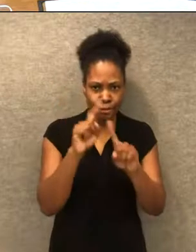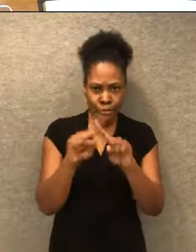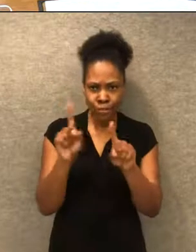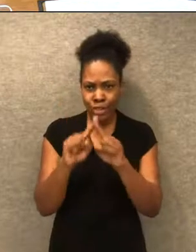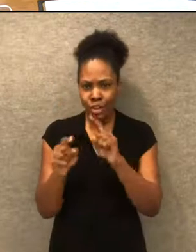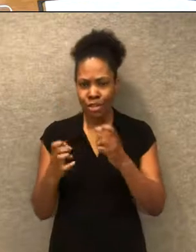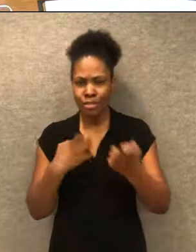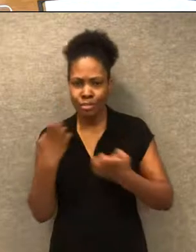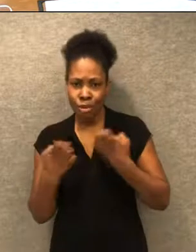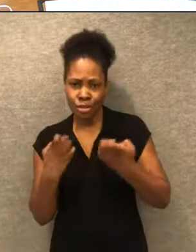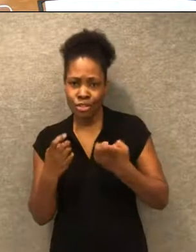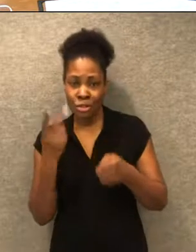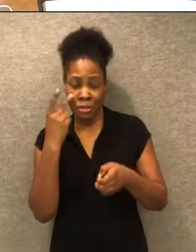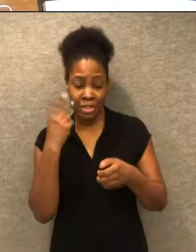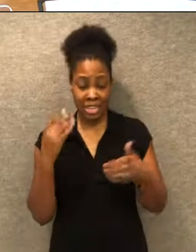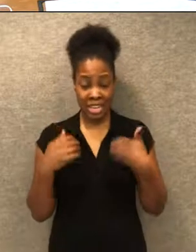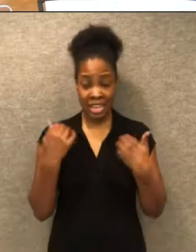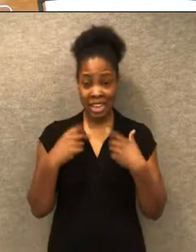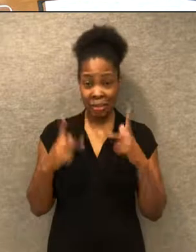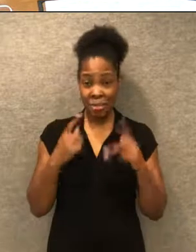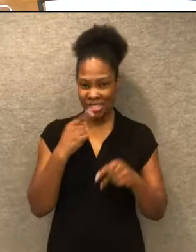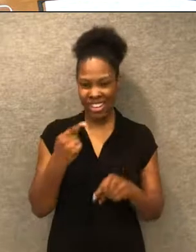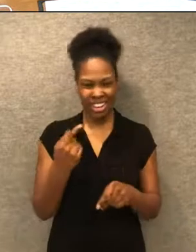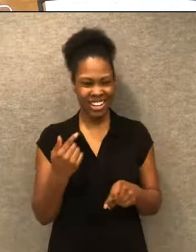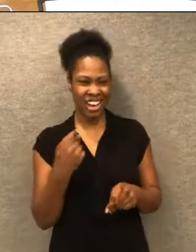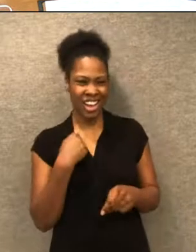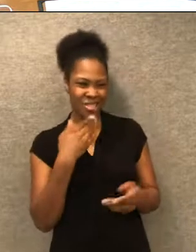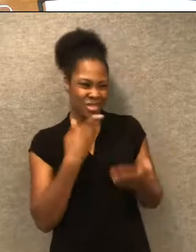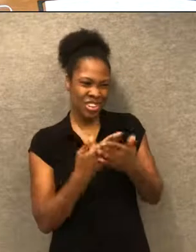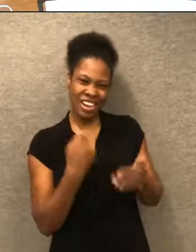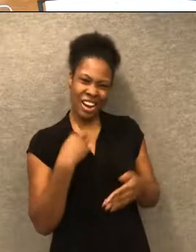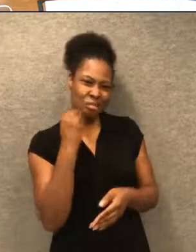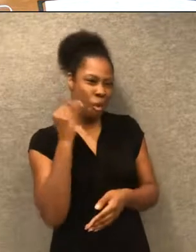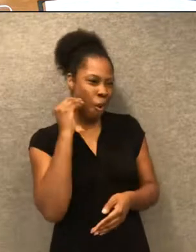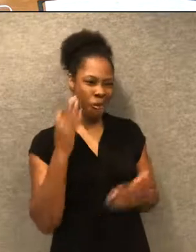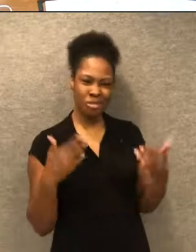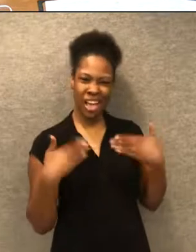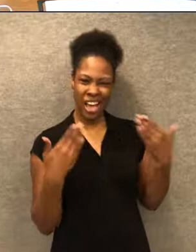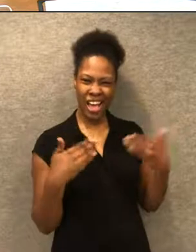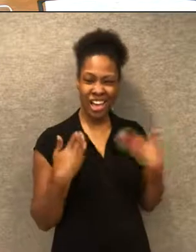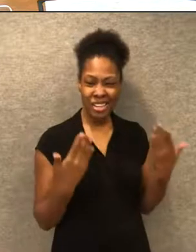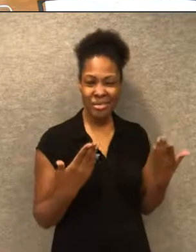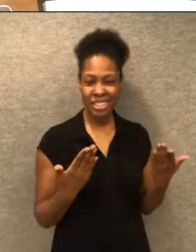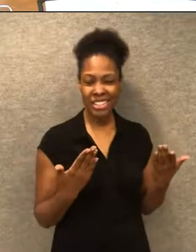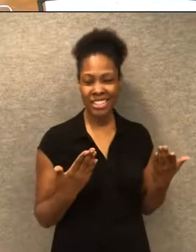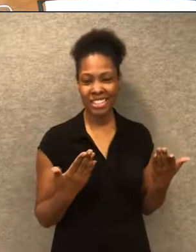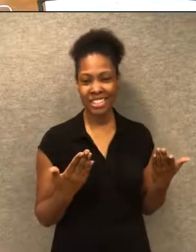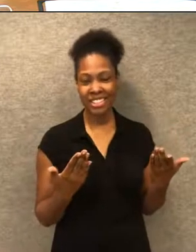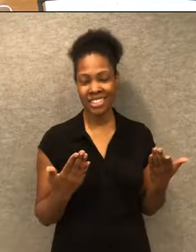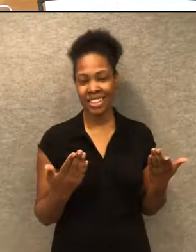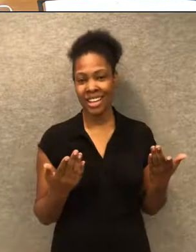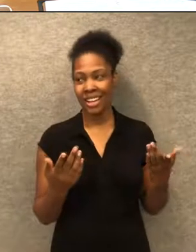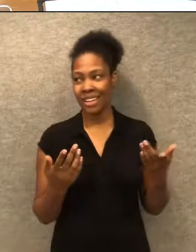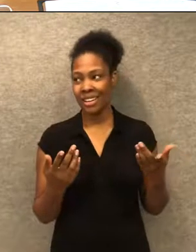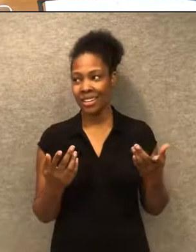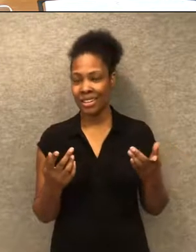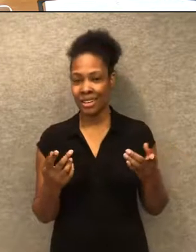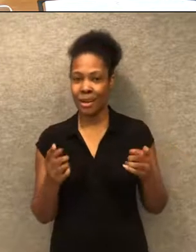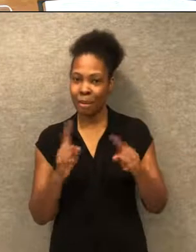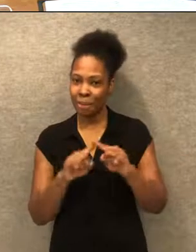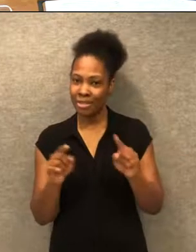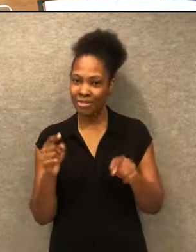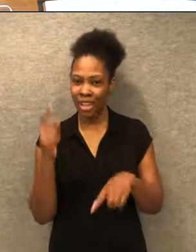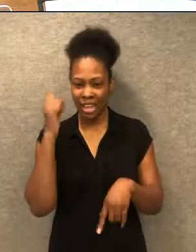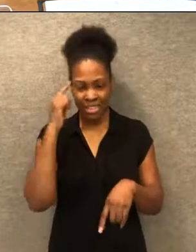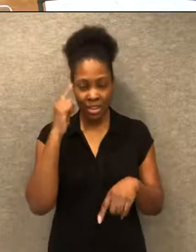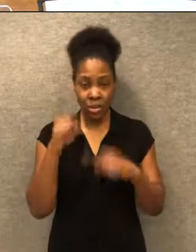that are like, I'm home with my mom and dad, I'm happy. I think it's harder when you get into older children